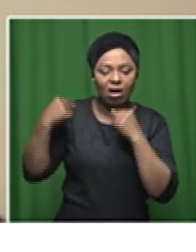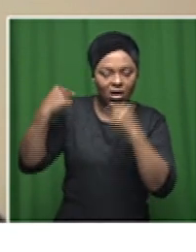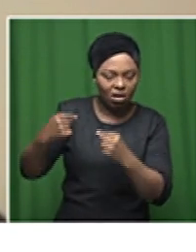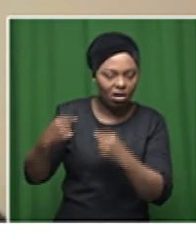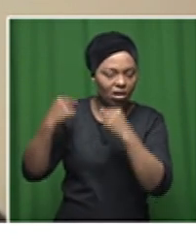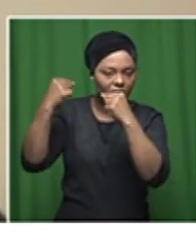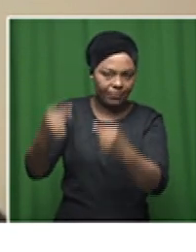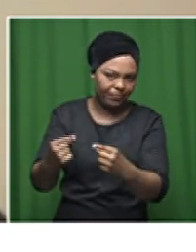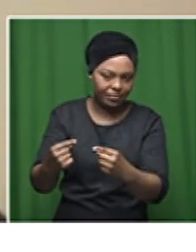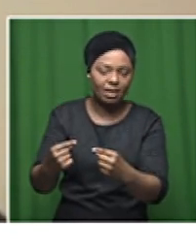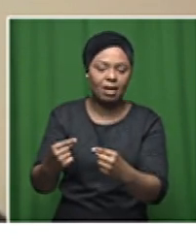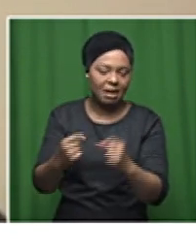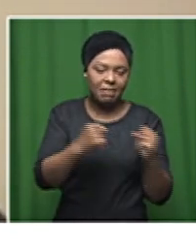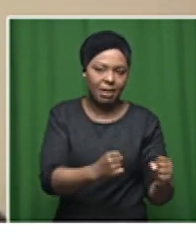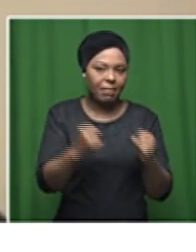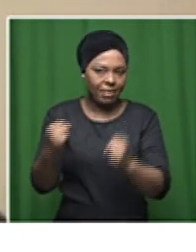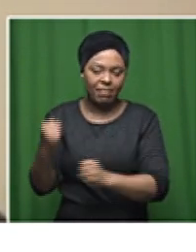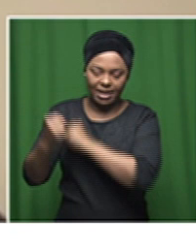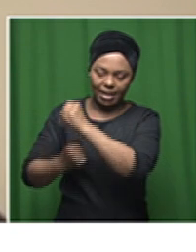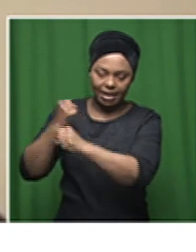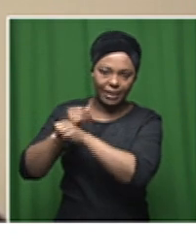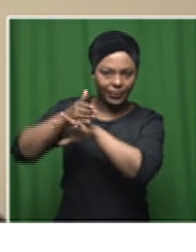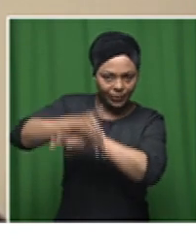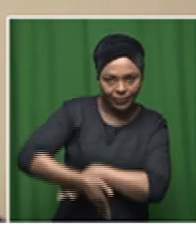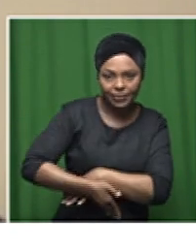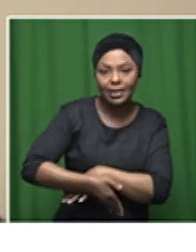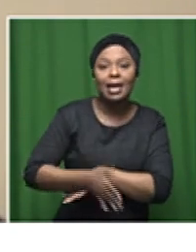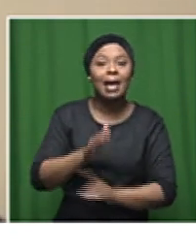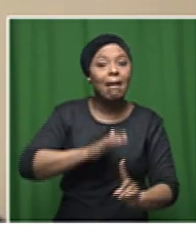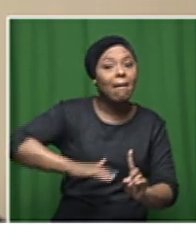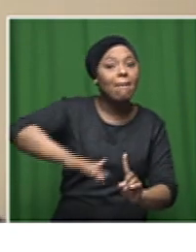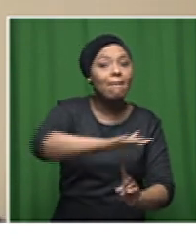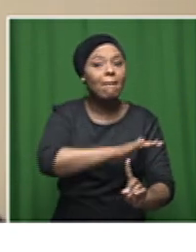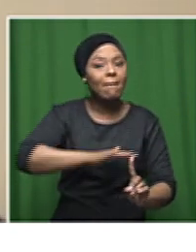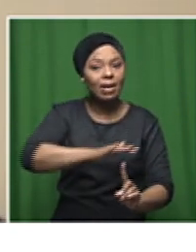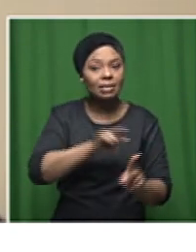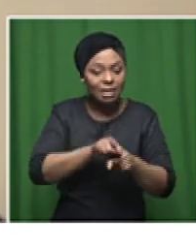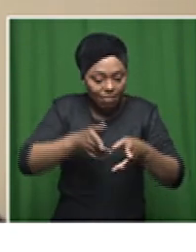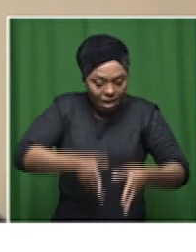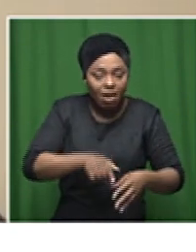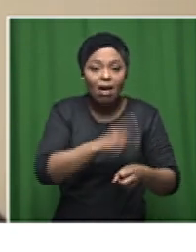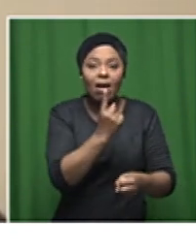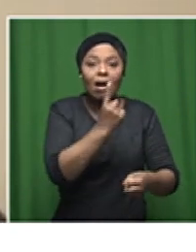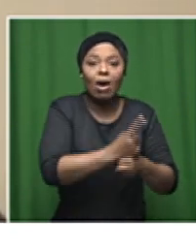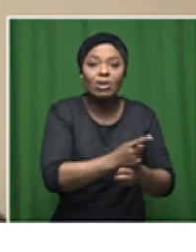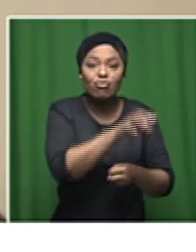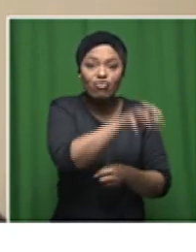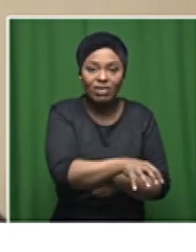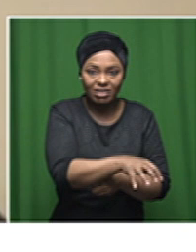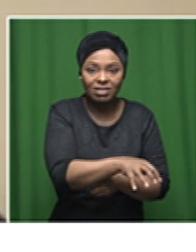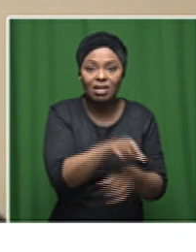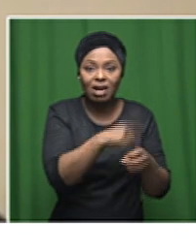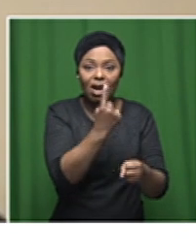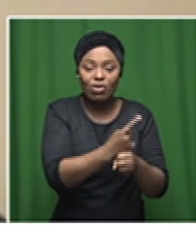ago. Services are not, like facilities in most cases, even here in Gauteng, the condition